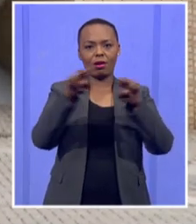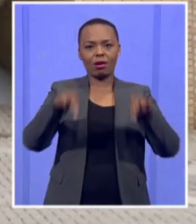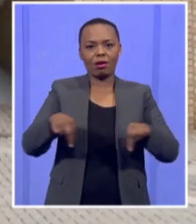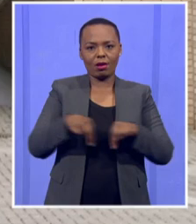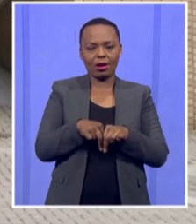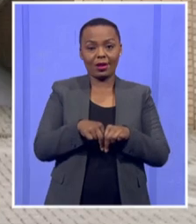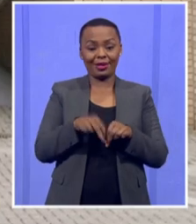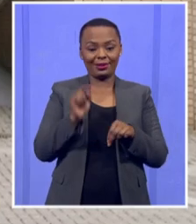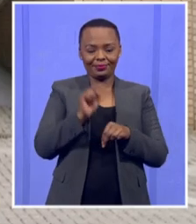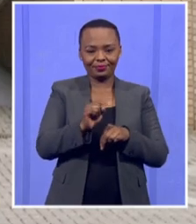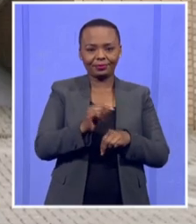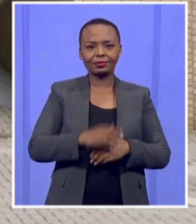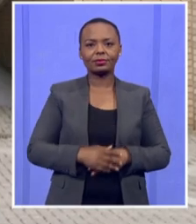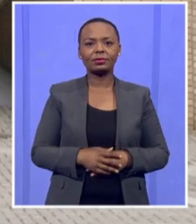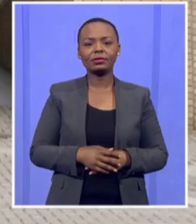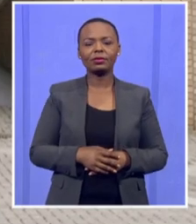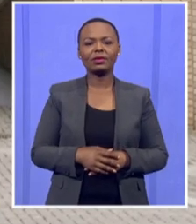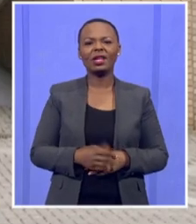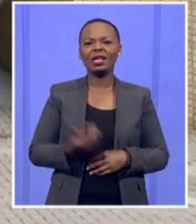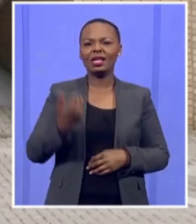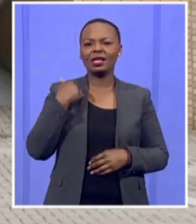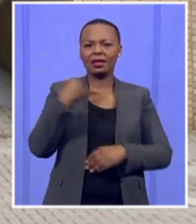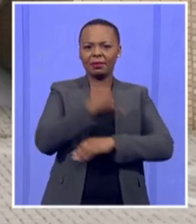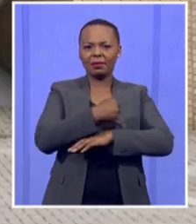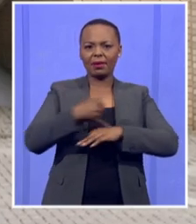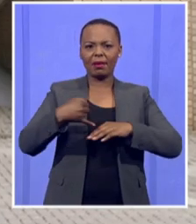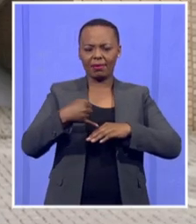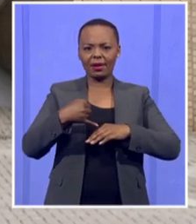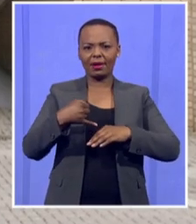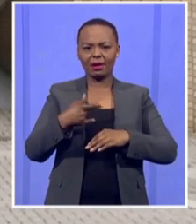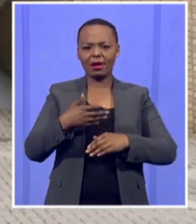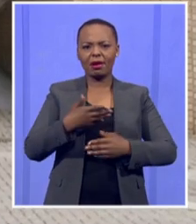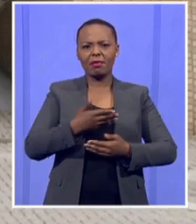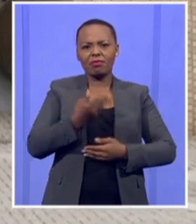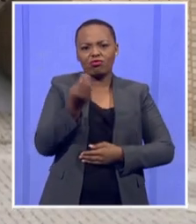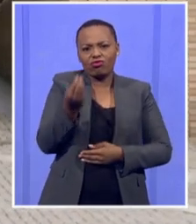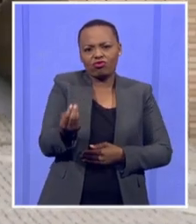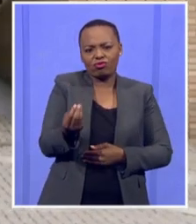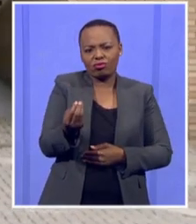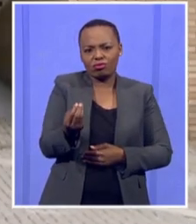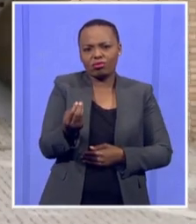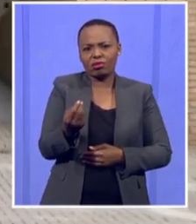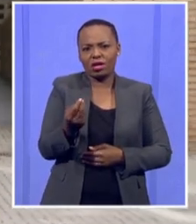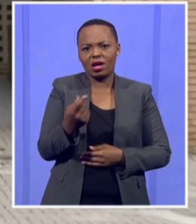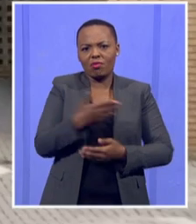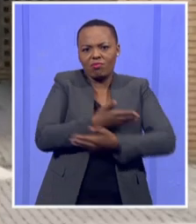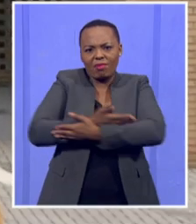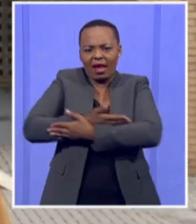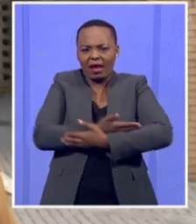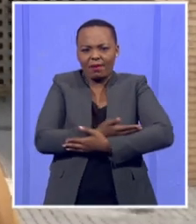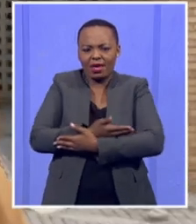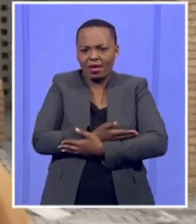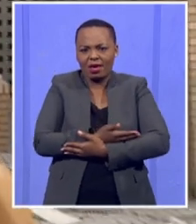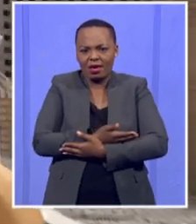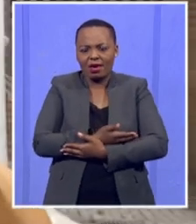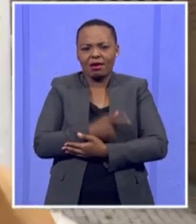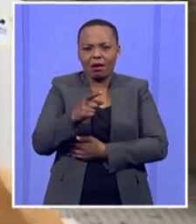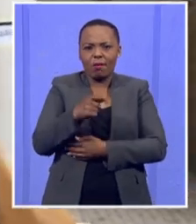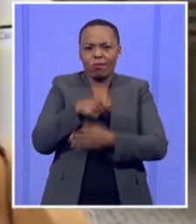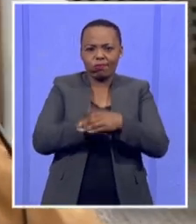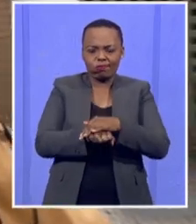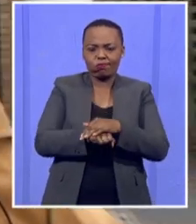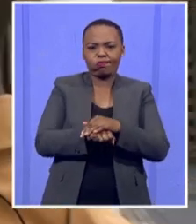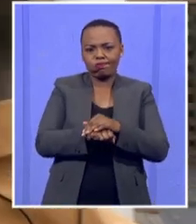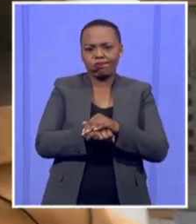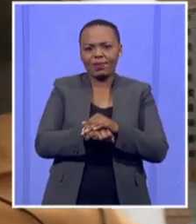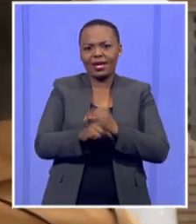first surgery that you guys have done yesterday. The little child was only a few days old. Just talk to us about what was the surgery all about, and also the surgeries